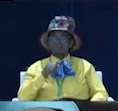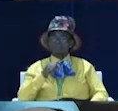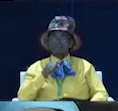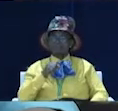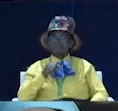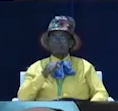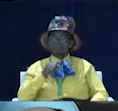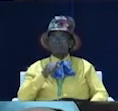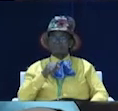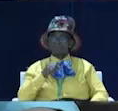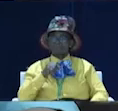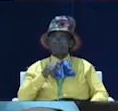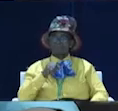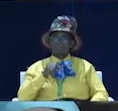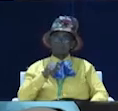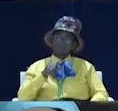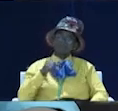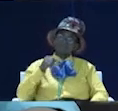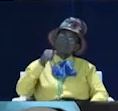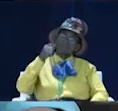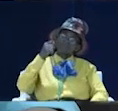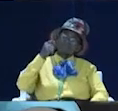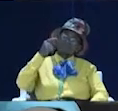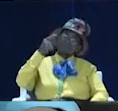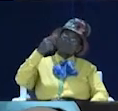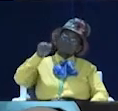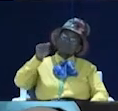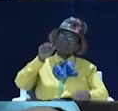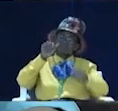My ability to succeed.